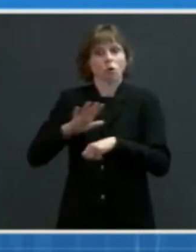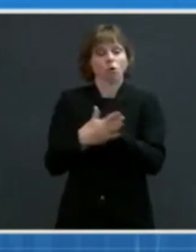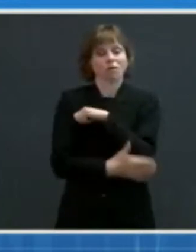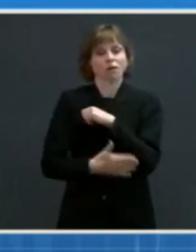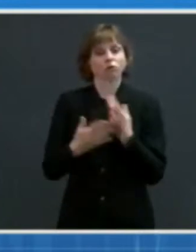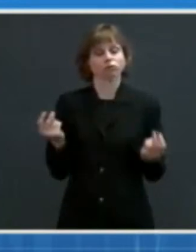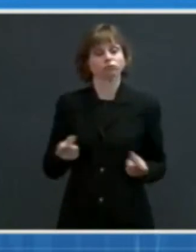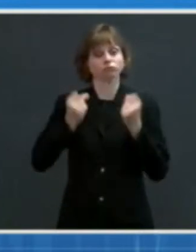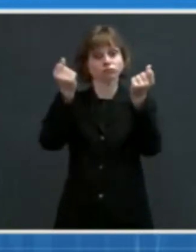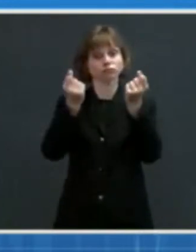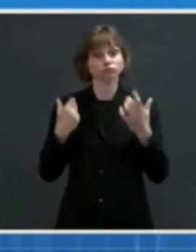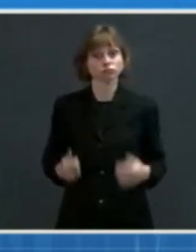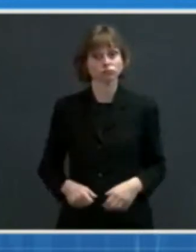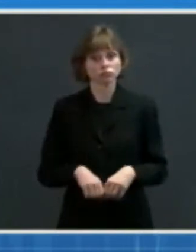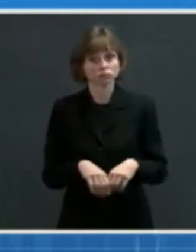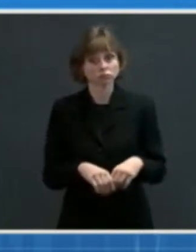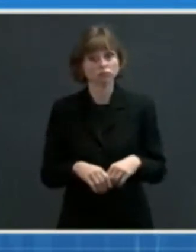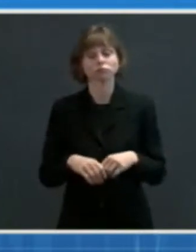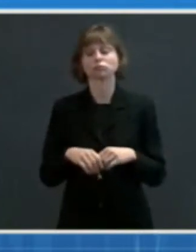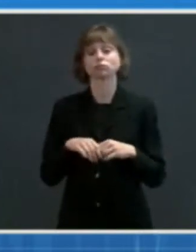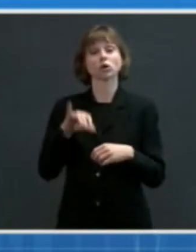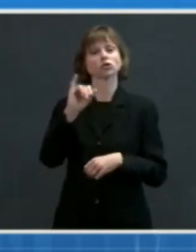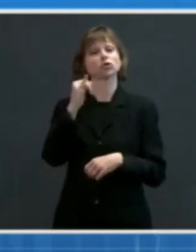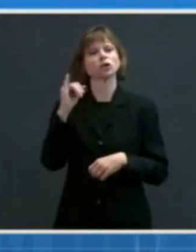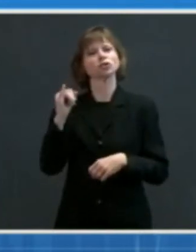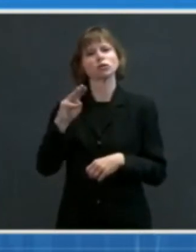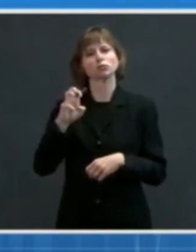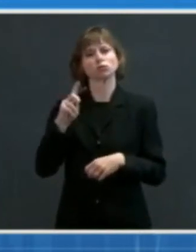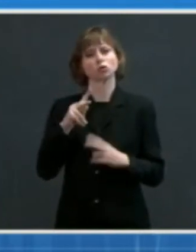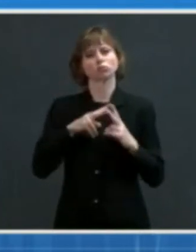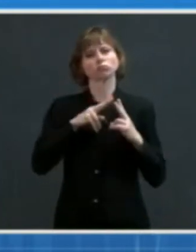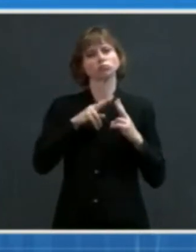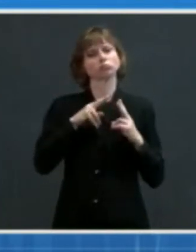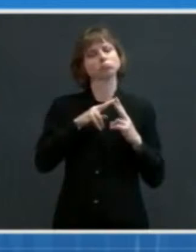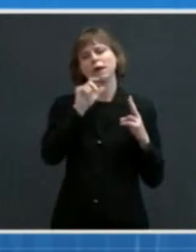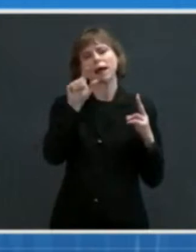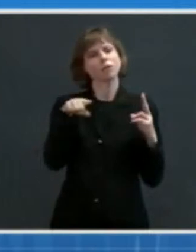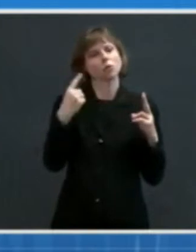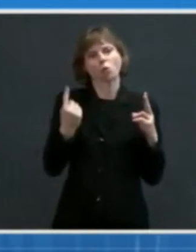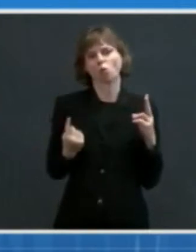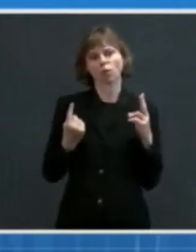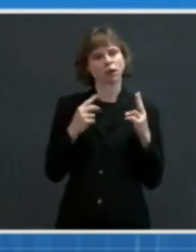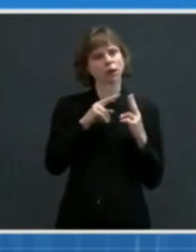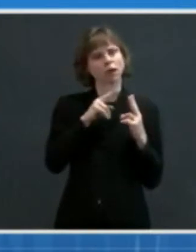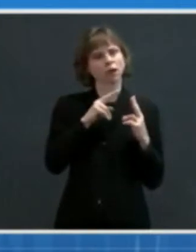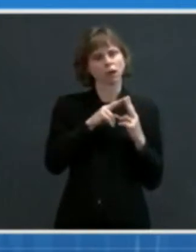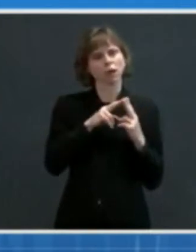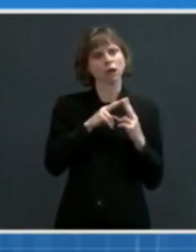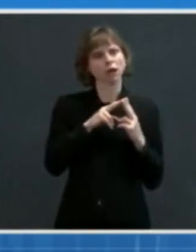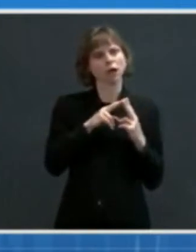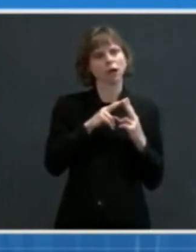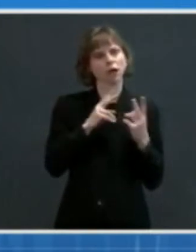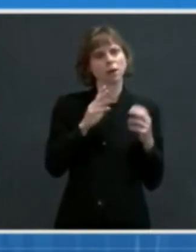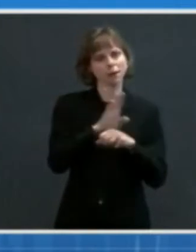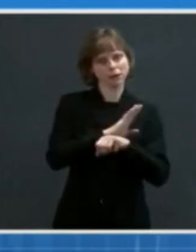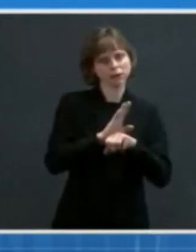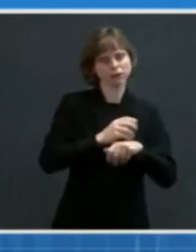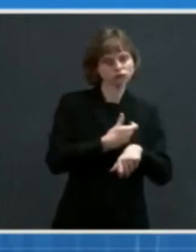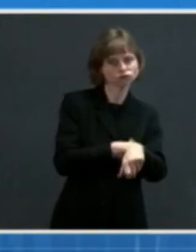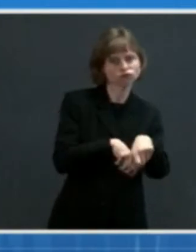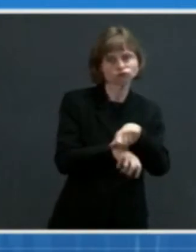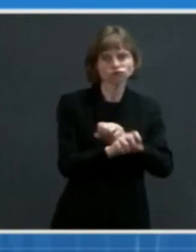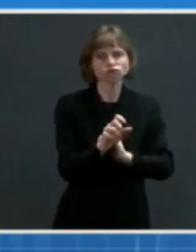Now, Johnson & Johnson and Merck are not the only ones, and they're not the only businesses stepping up. As I highlighted